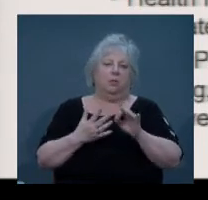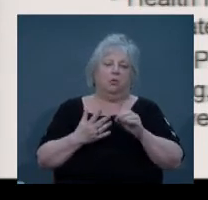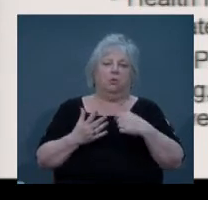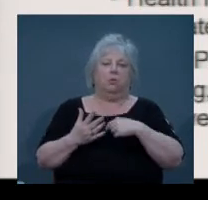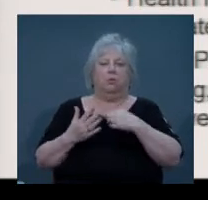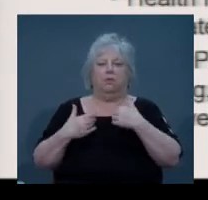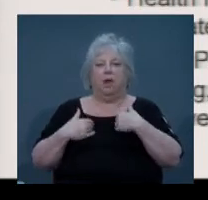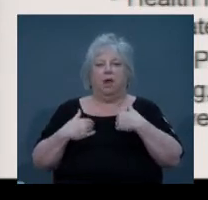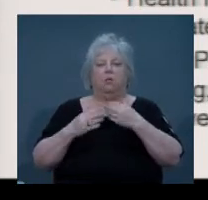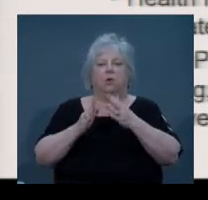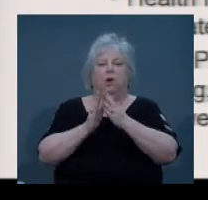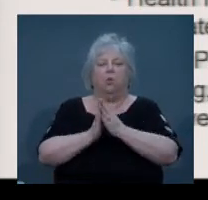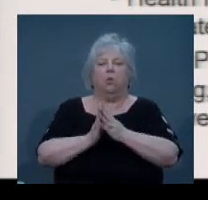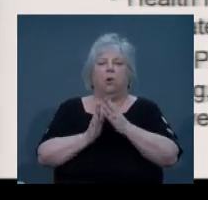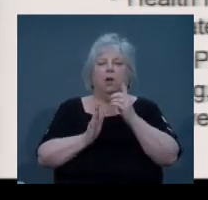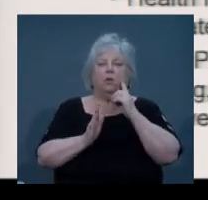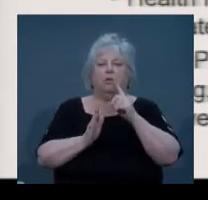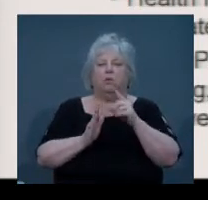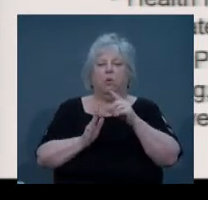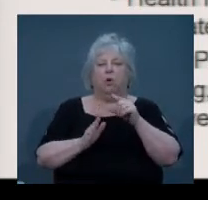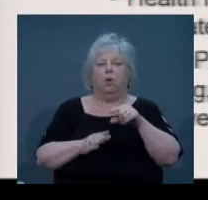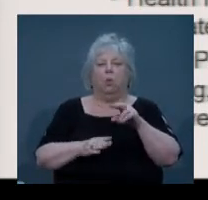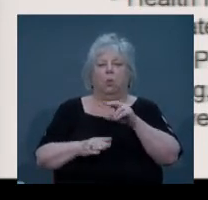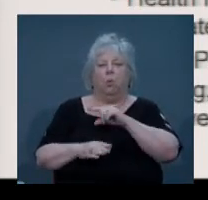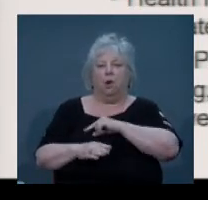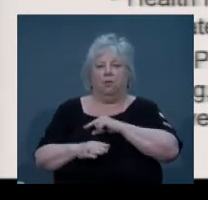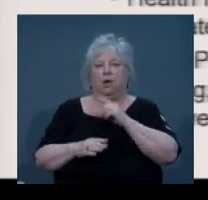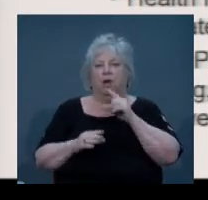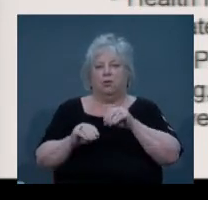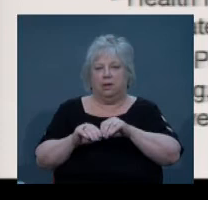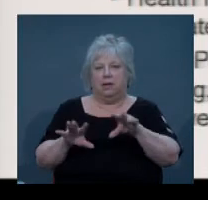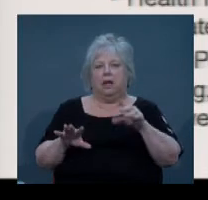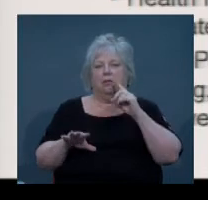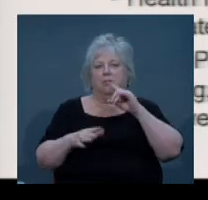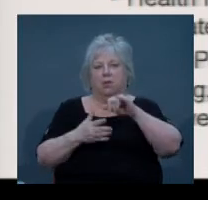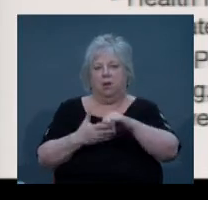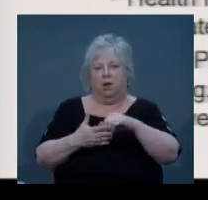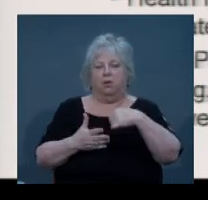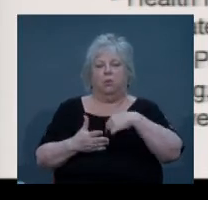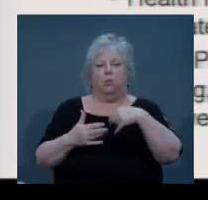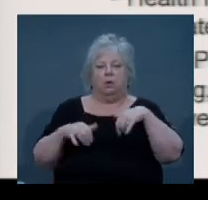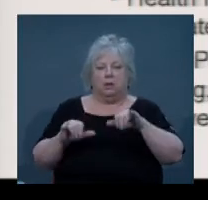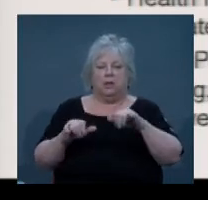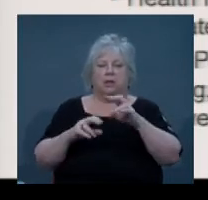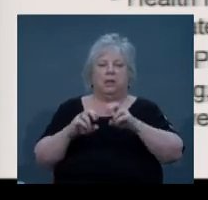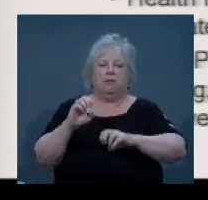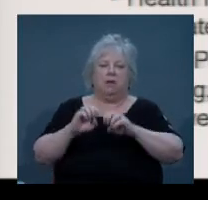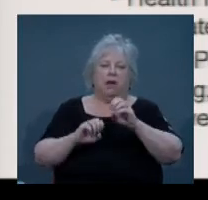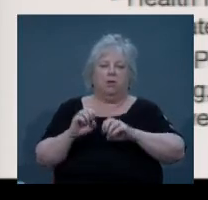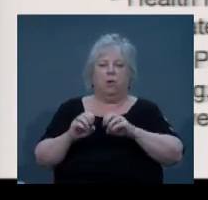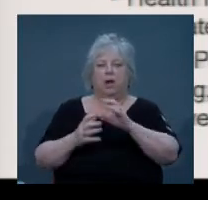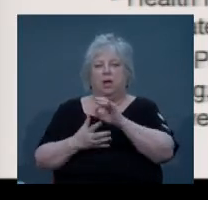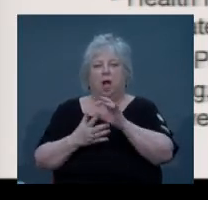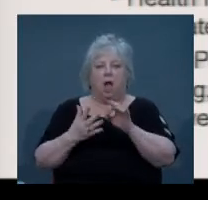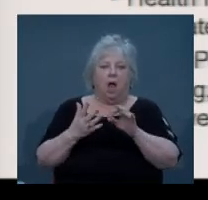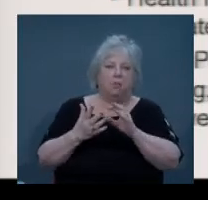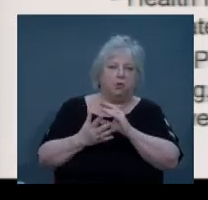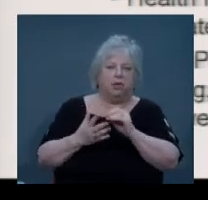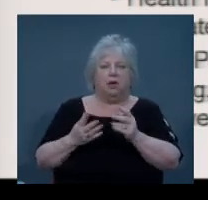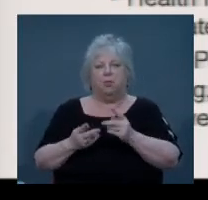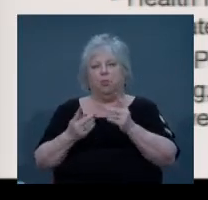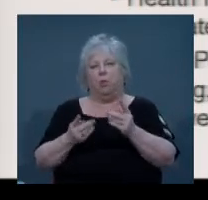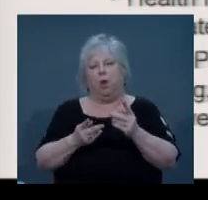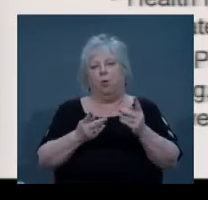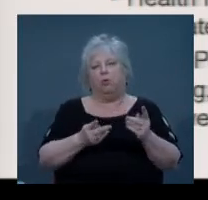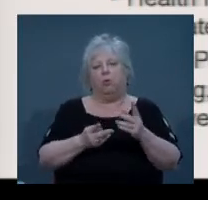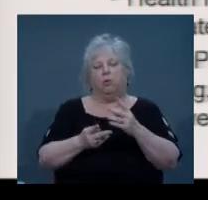had requests for qualifications out for that. We are still evaluating options and proposals, and